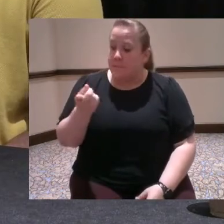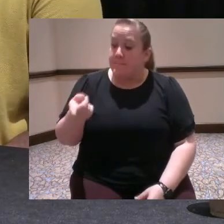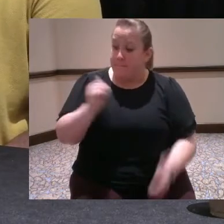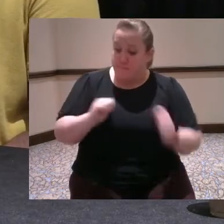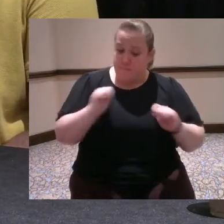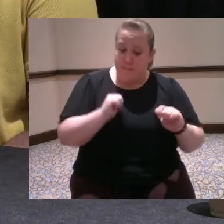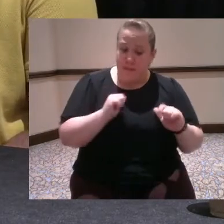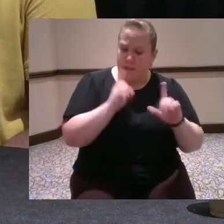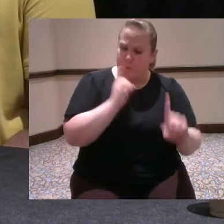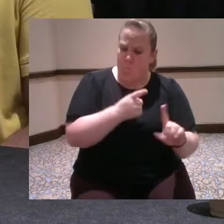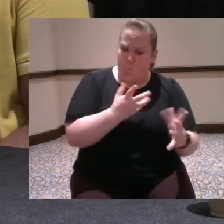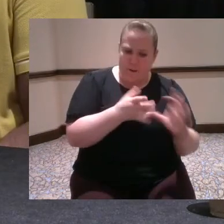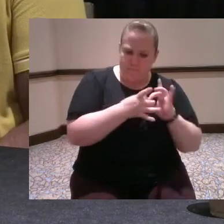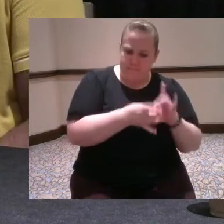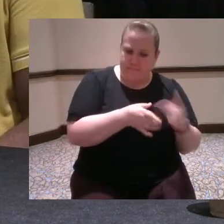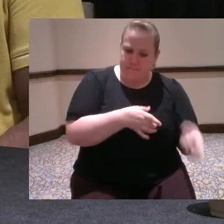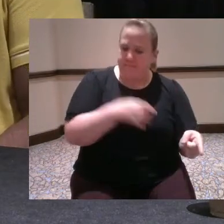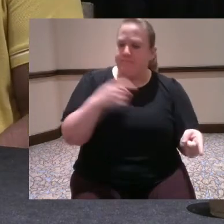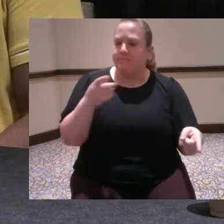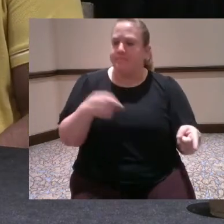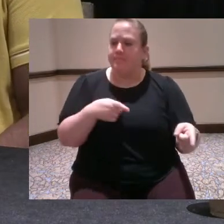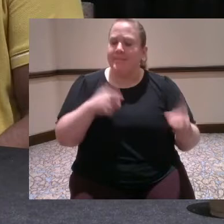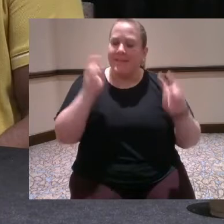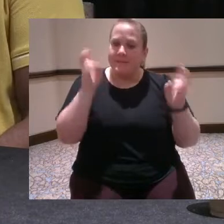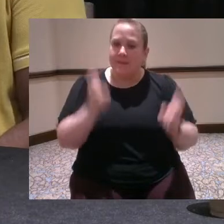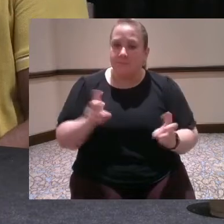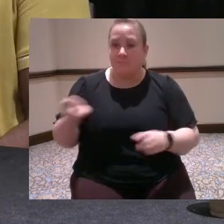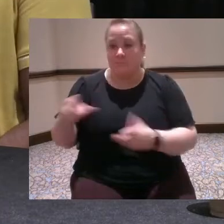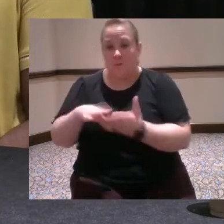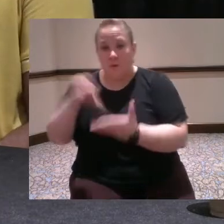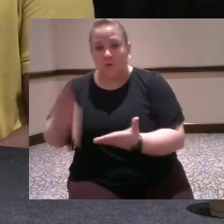about, look at the themes, and then the students in